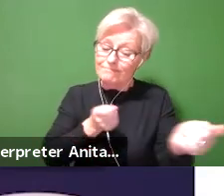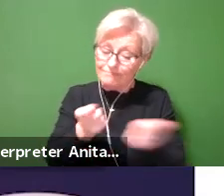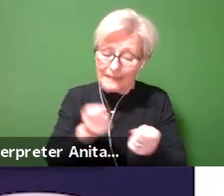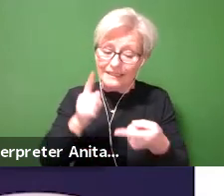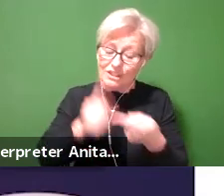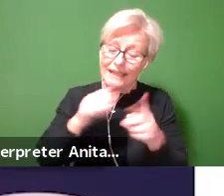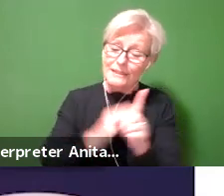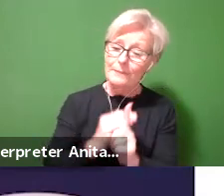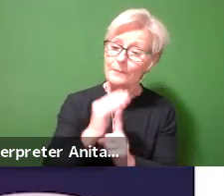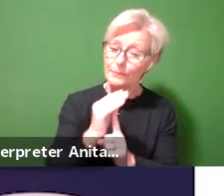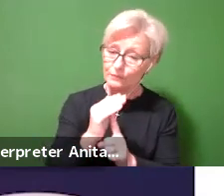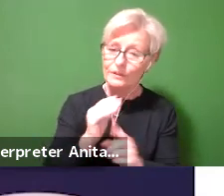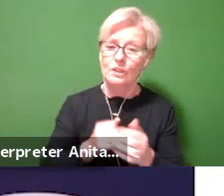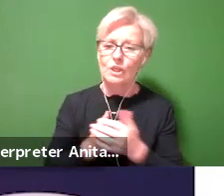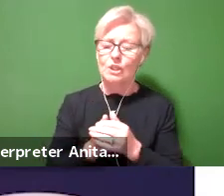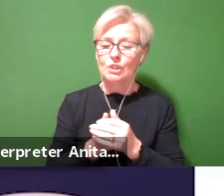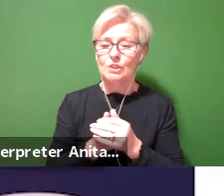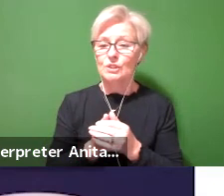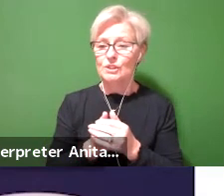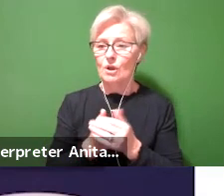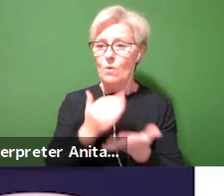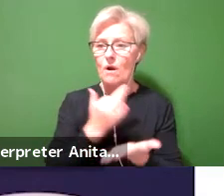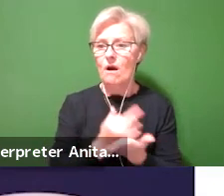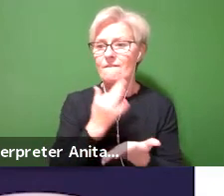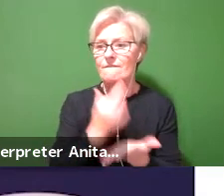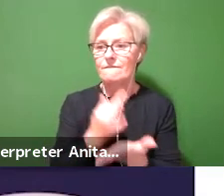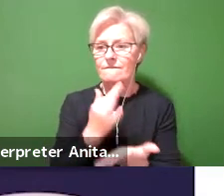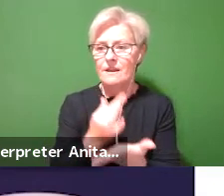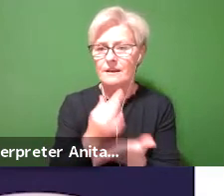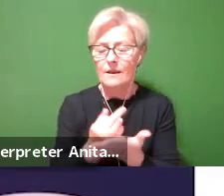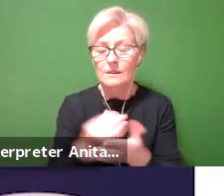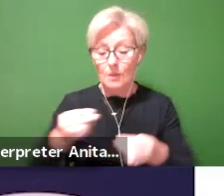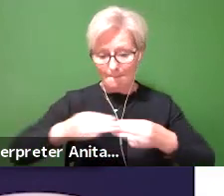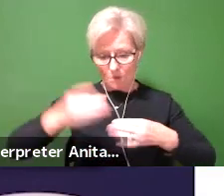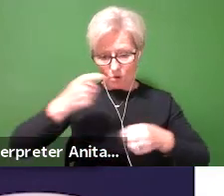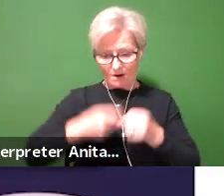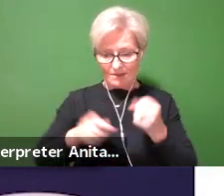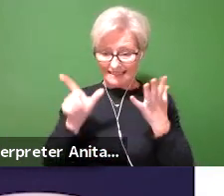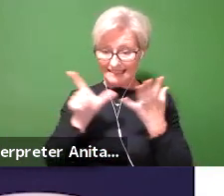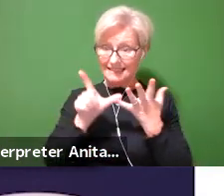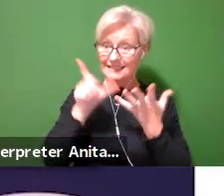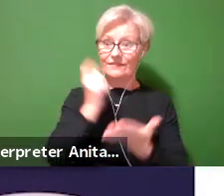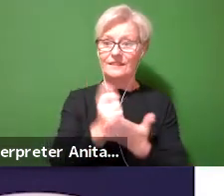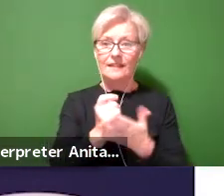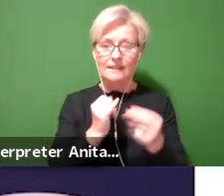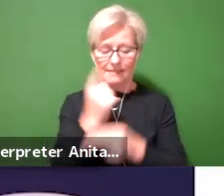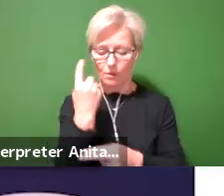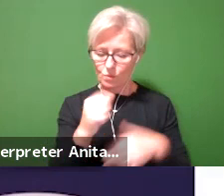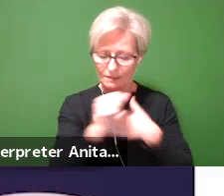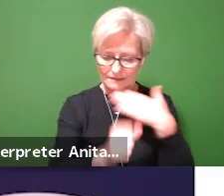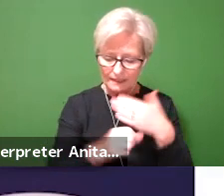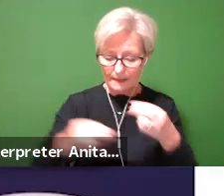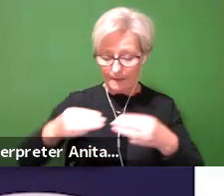So urinary frequency is defined as going to the toilet more than 7 times during the day and more than once at